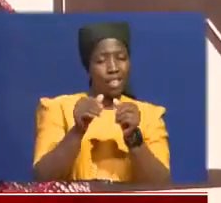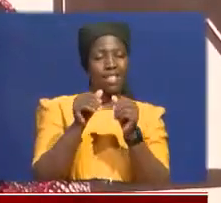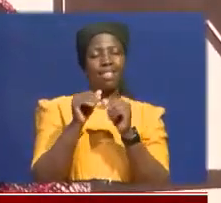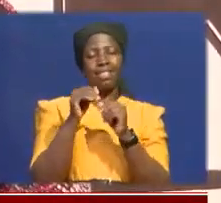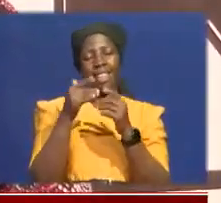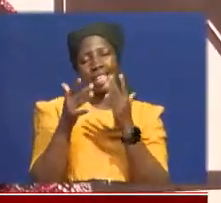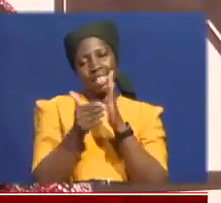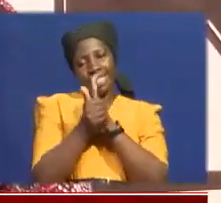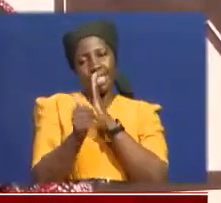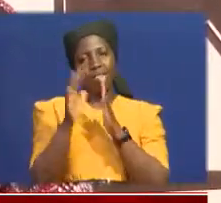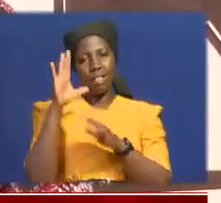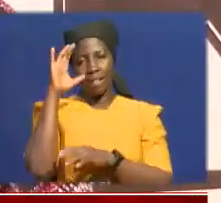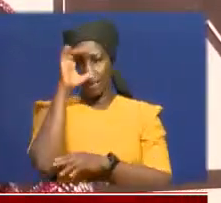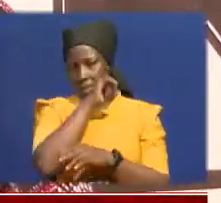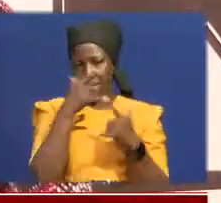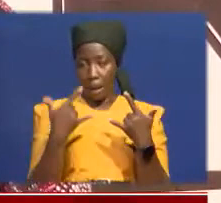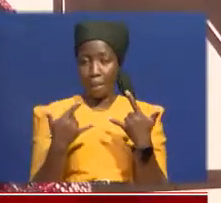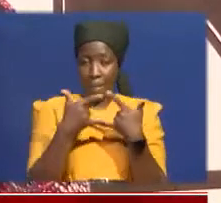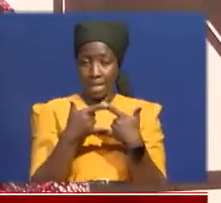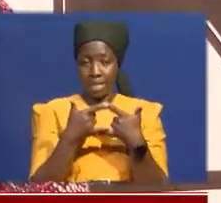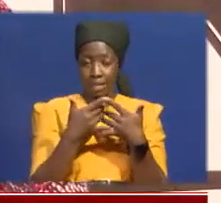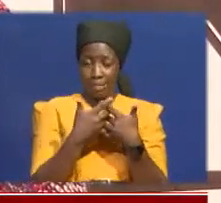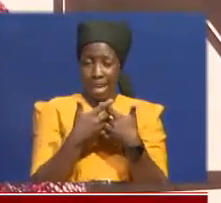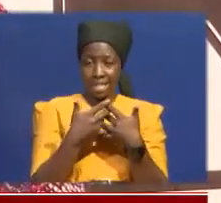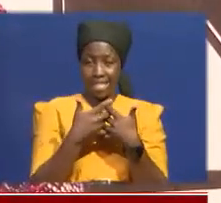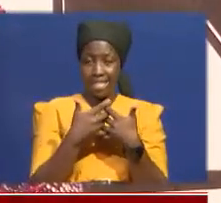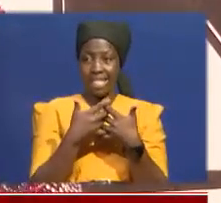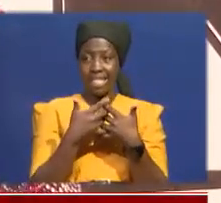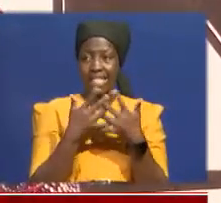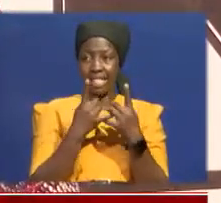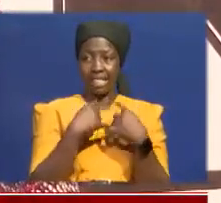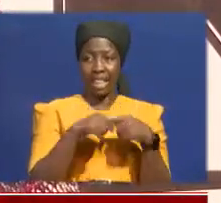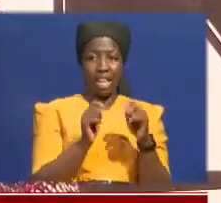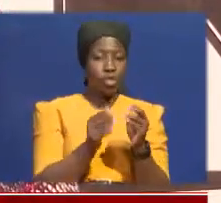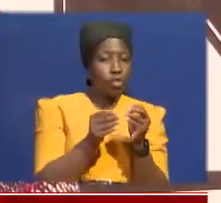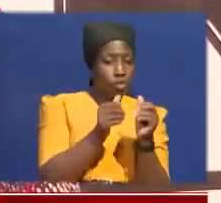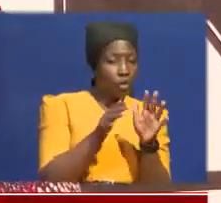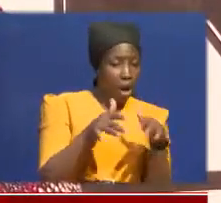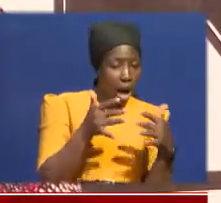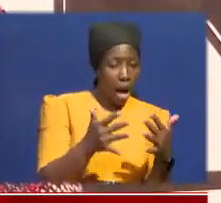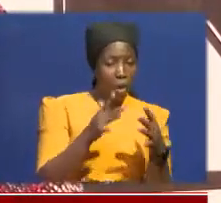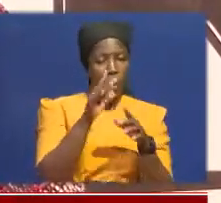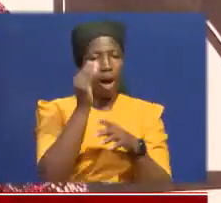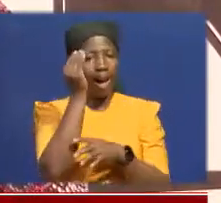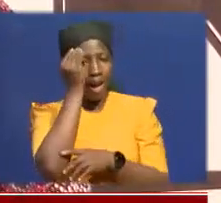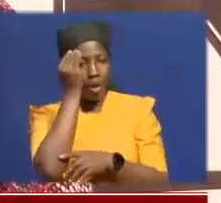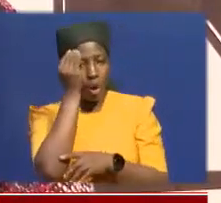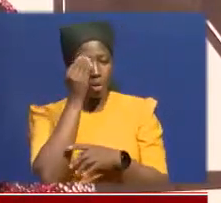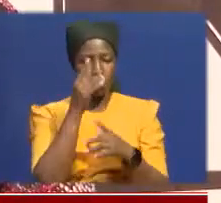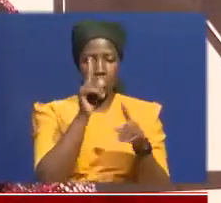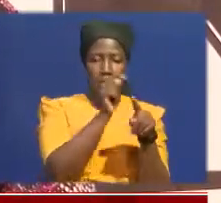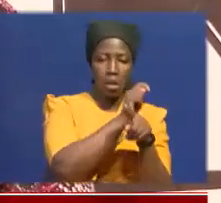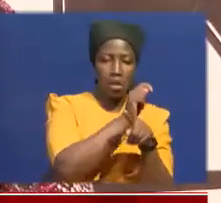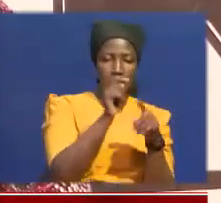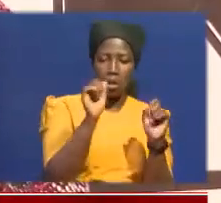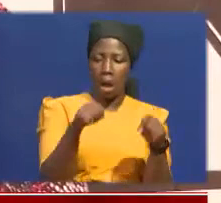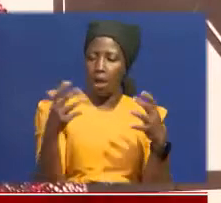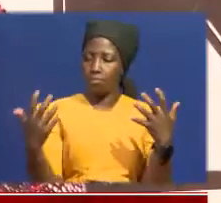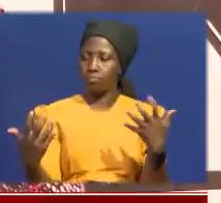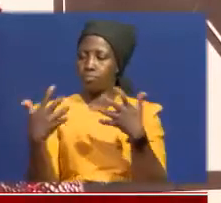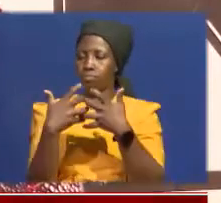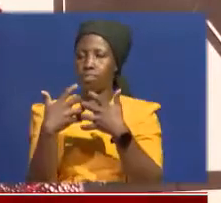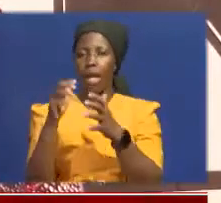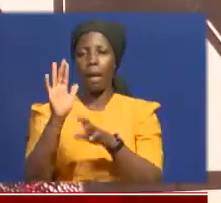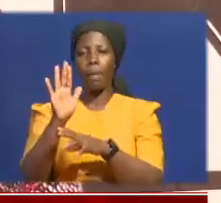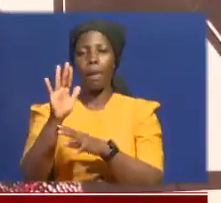mismatch and is trying to address how education and training can align their programs